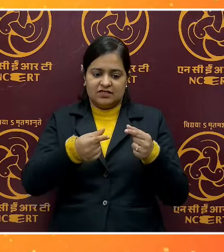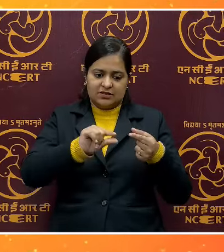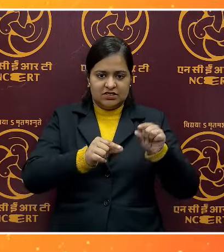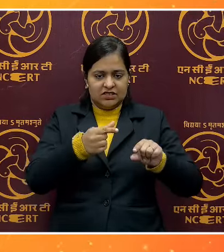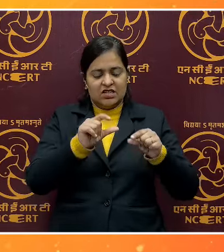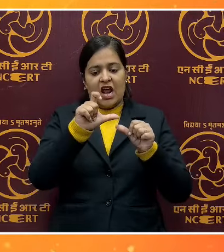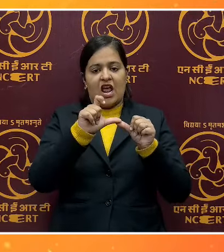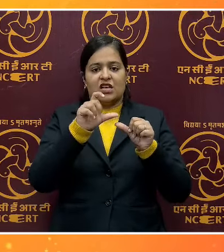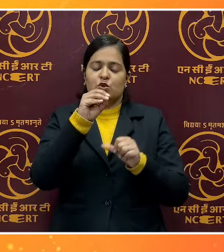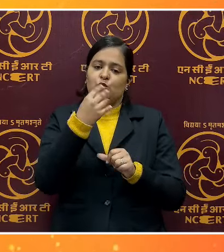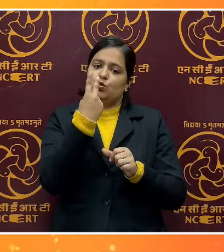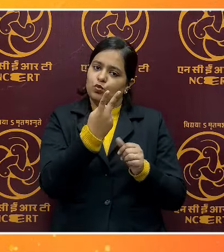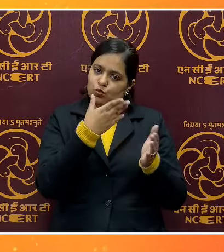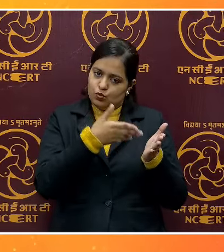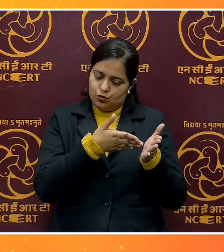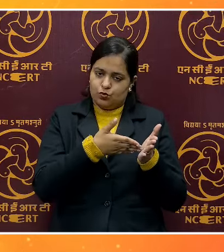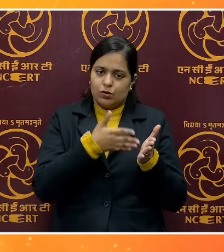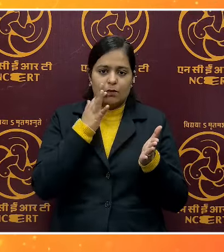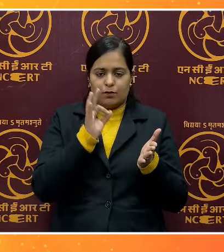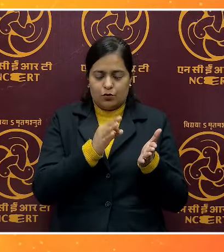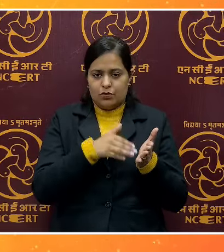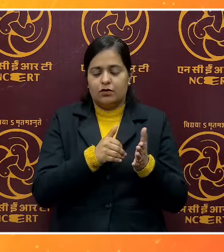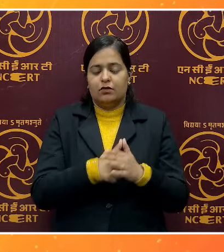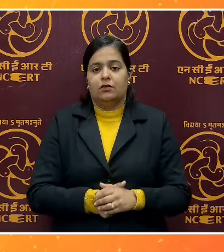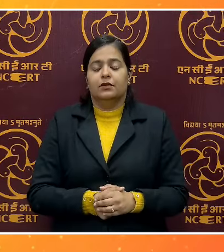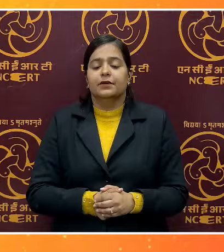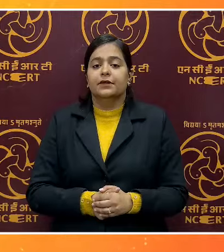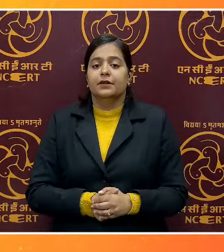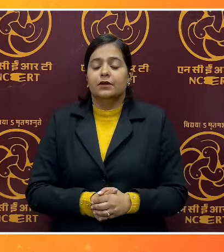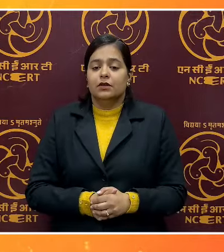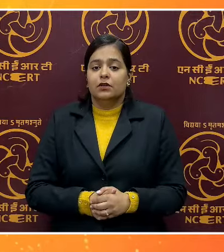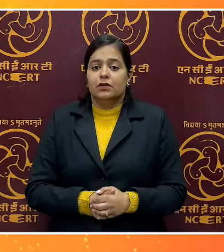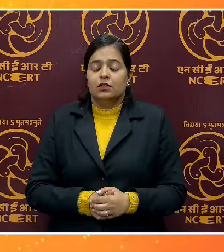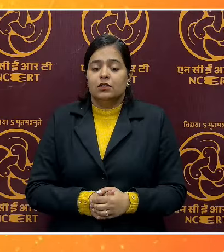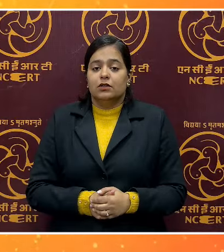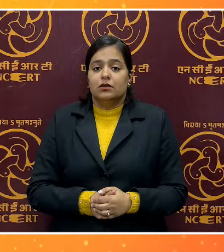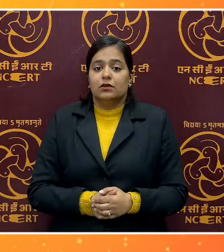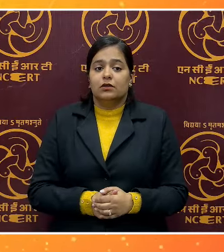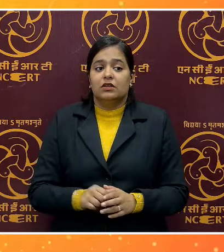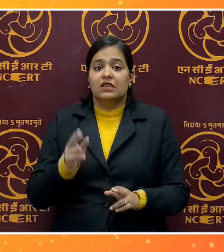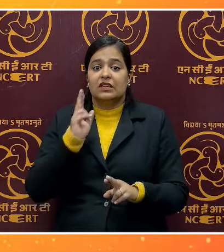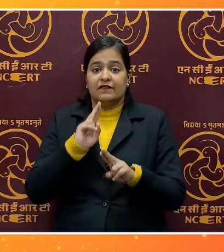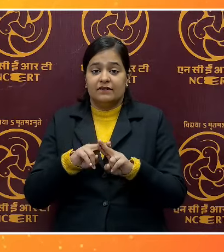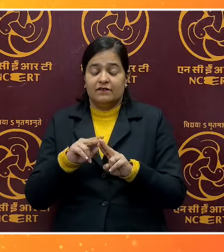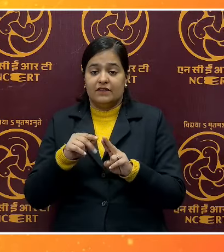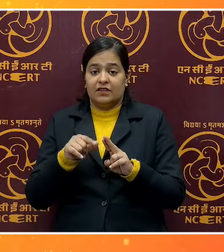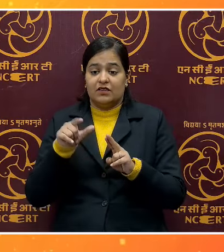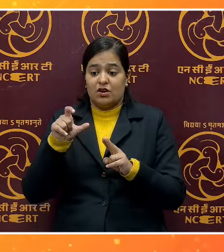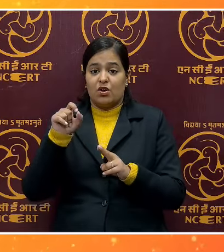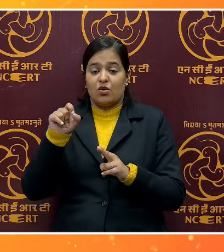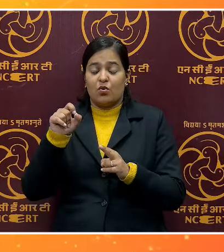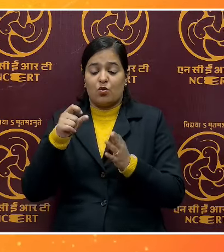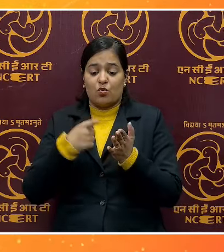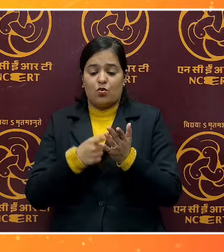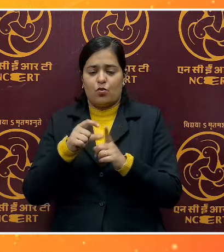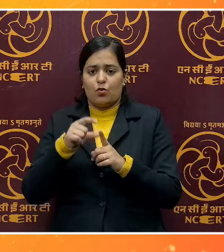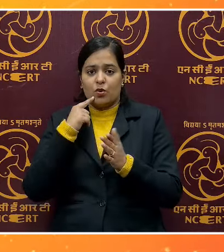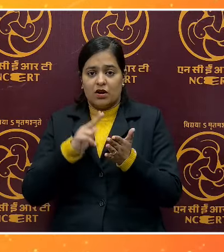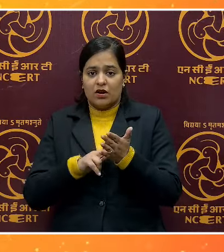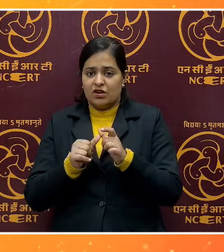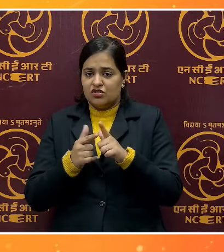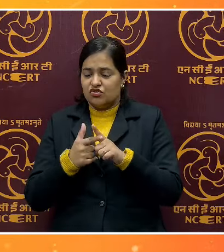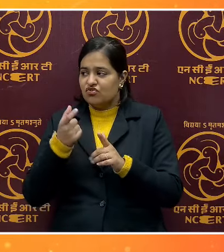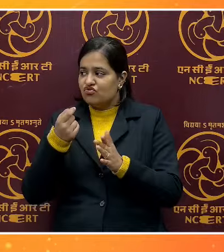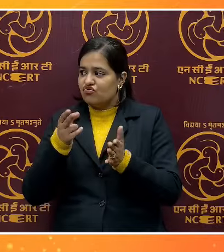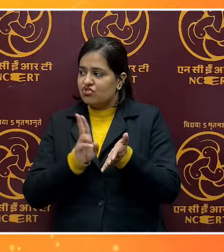nominate. The functional organic functional group also present in there. So in case of coordination compound, we talk